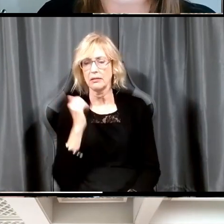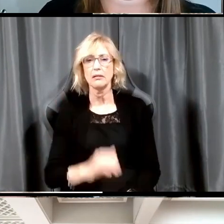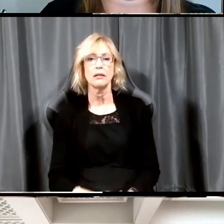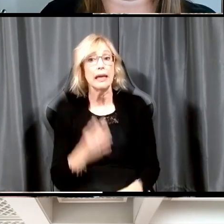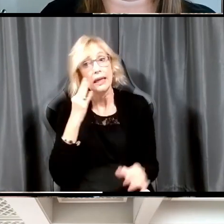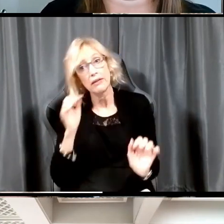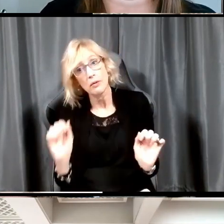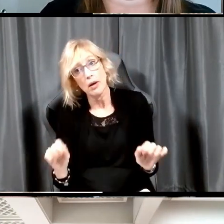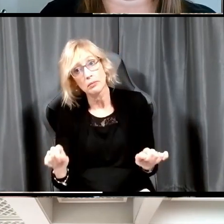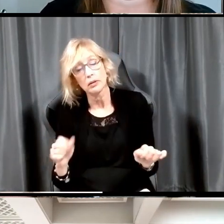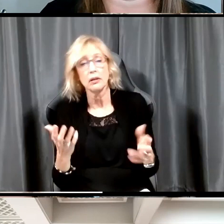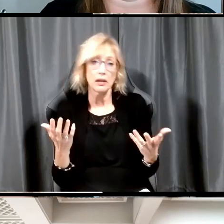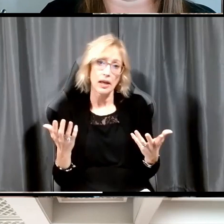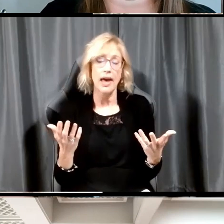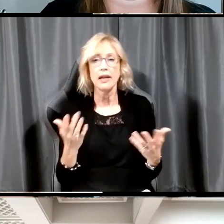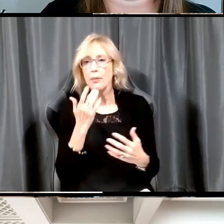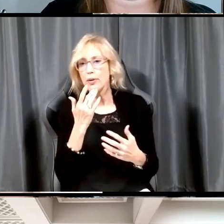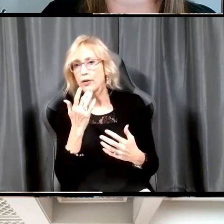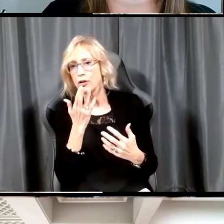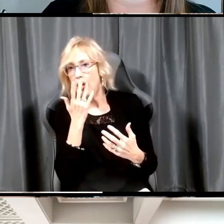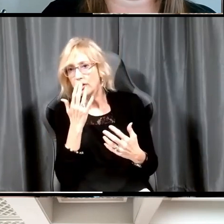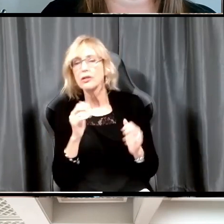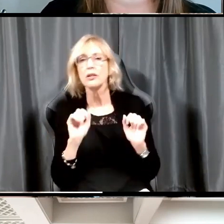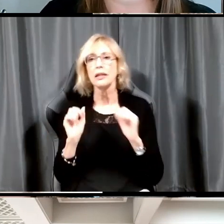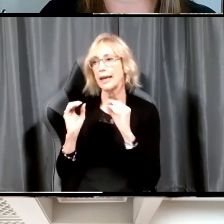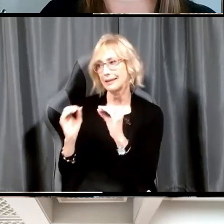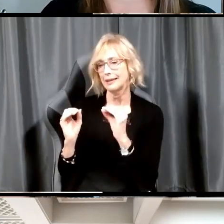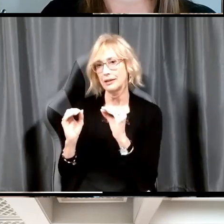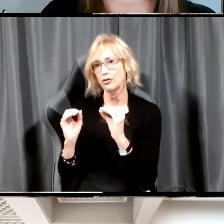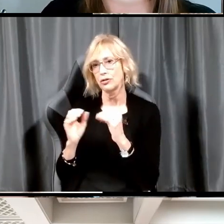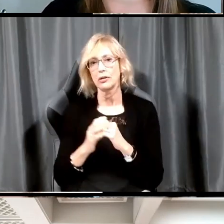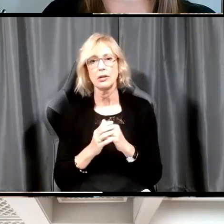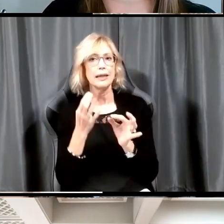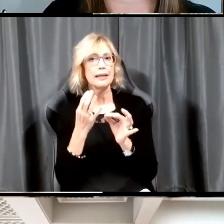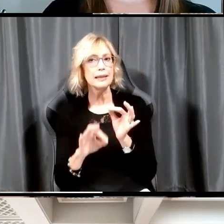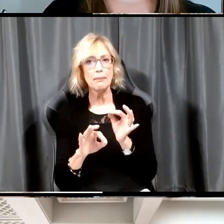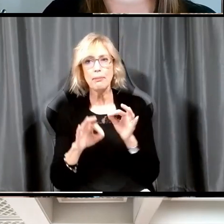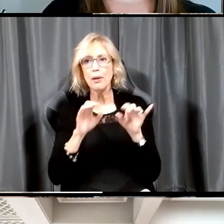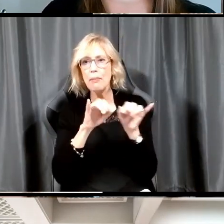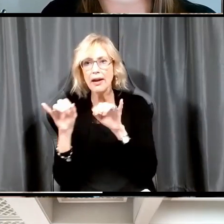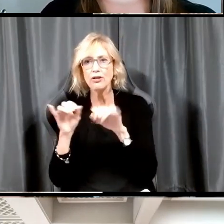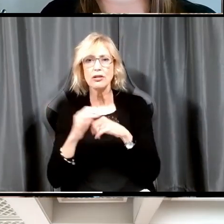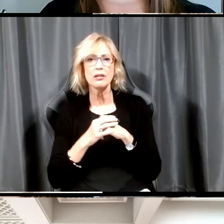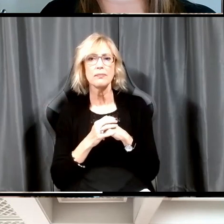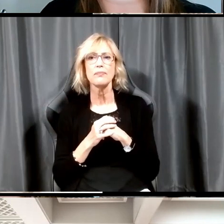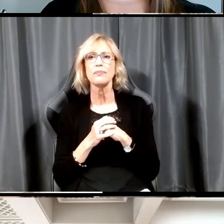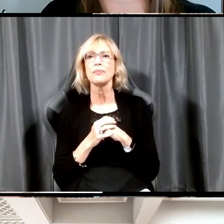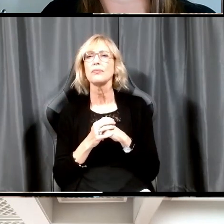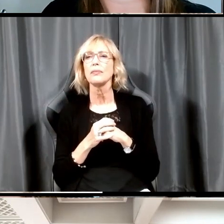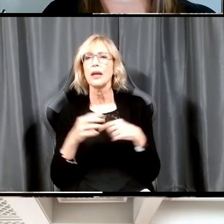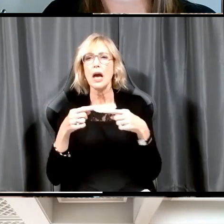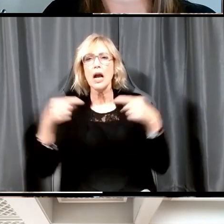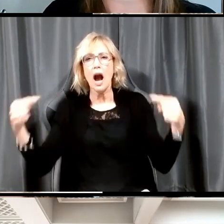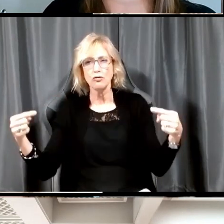in preferably the preferred colors so that we can teach from it. Simple patterns, solid high